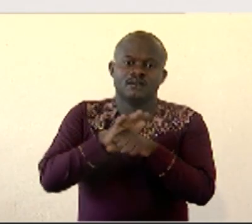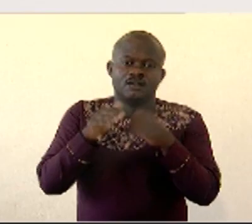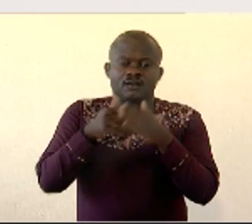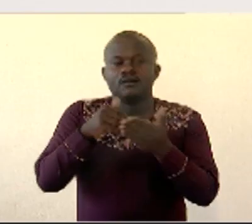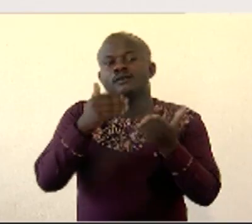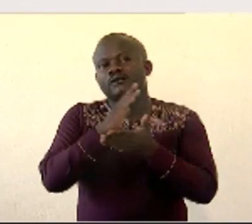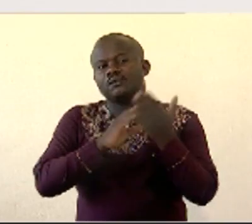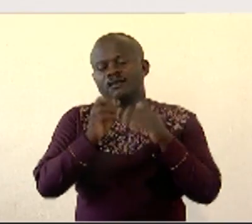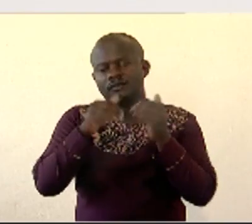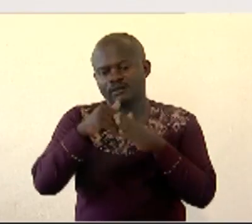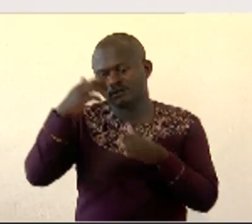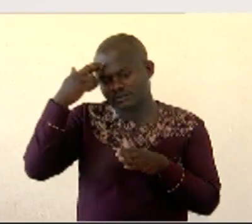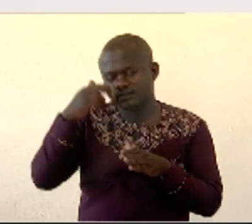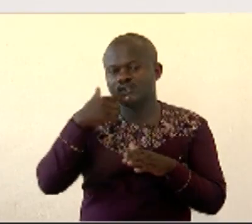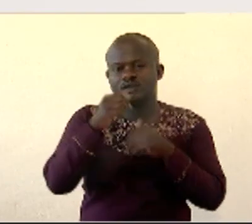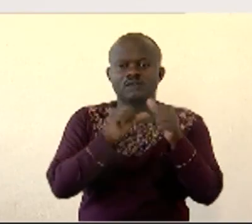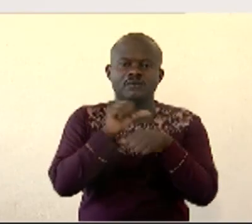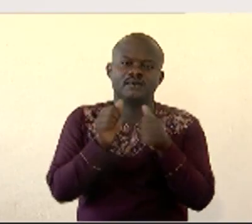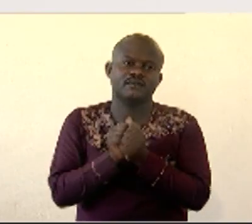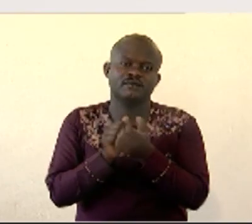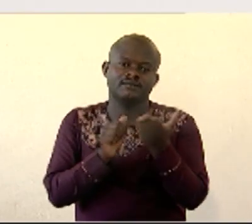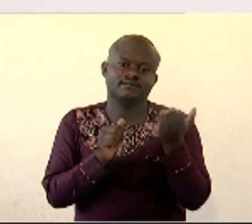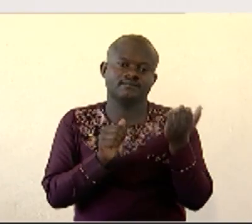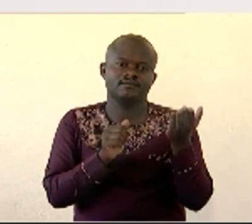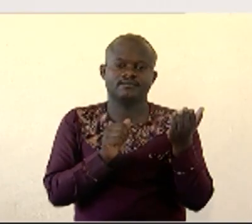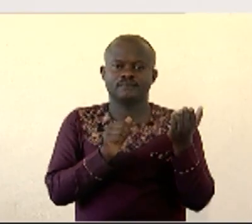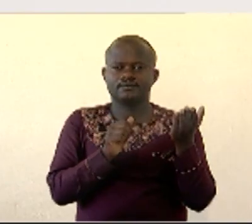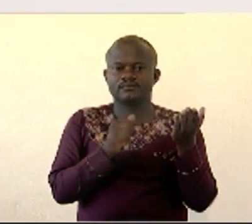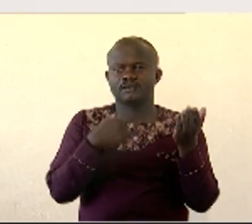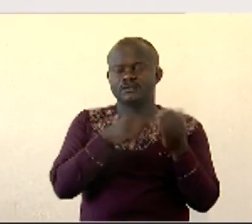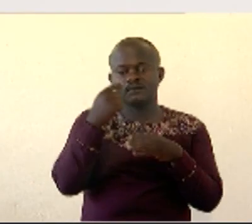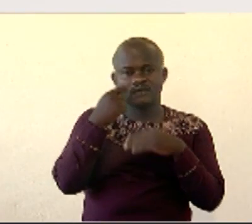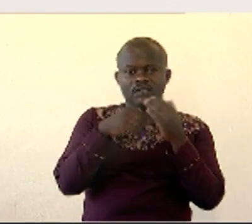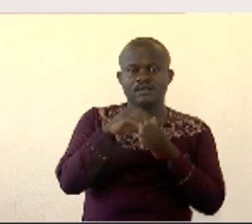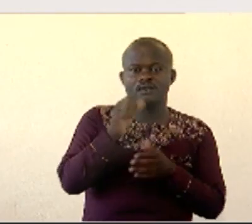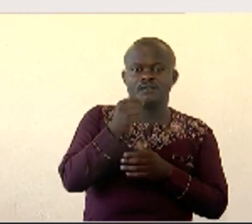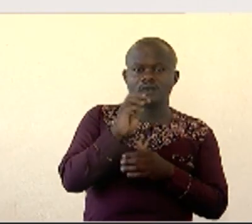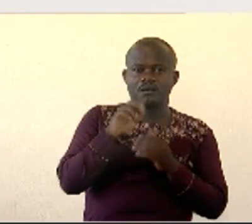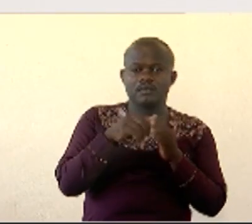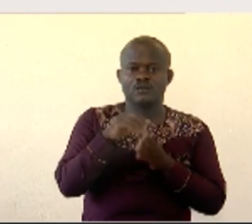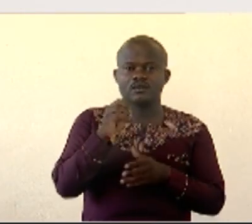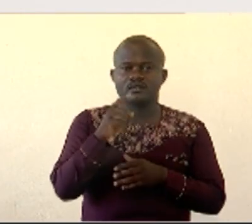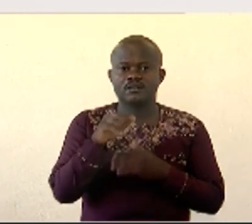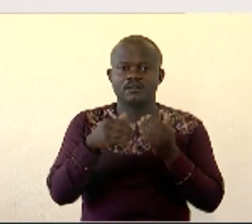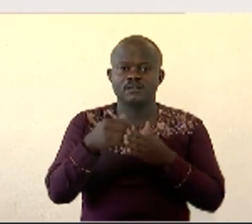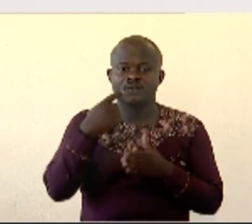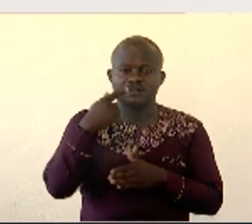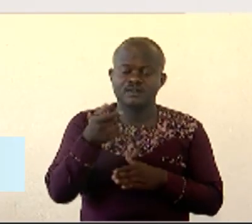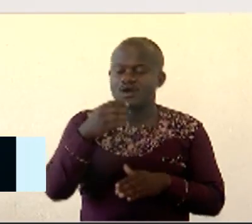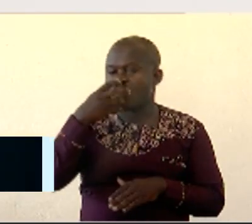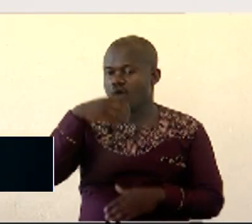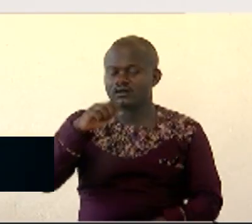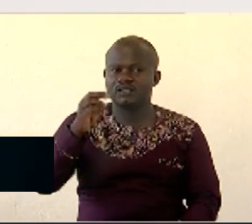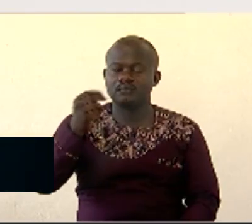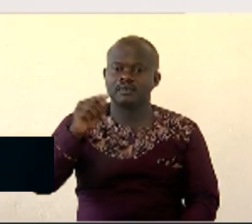to know them. We talked about light intensity. We talked about carbon dioxide concentration. We talked about temperature.